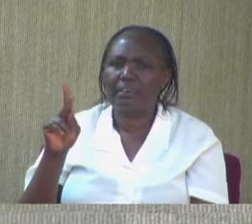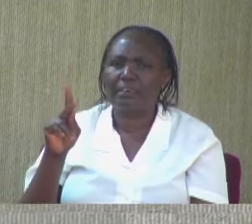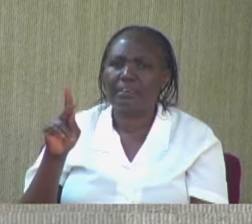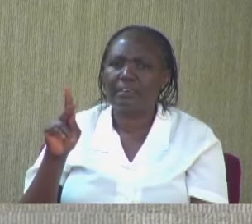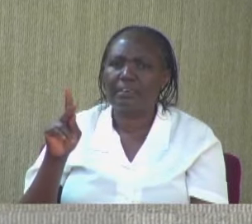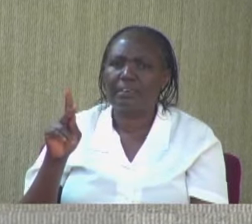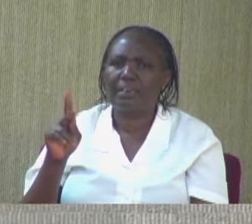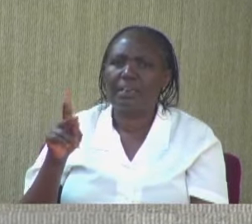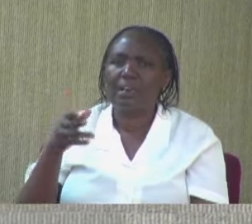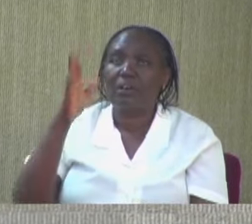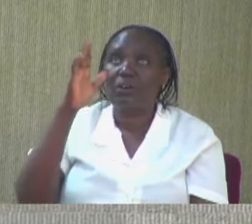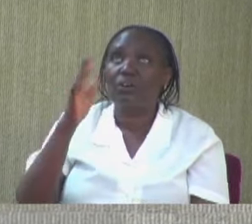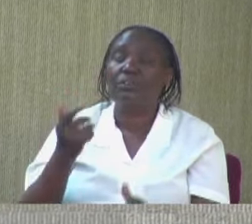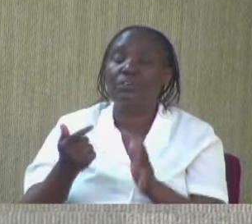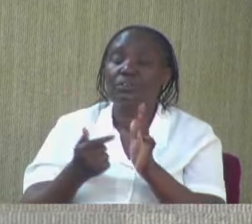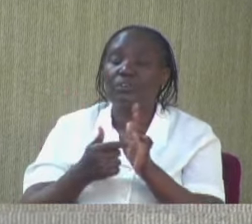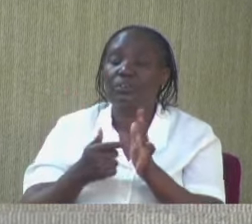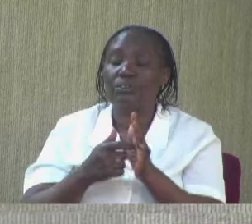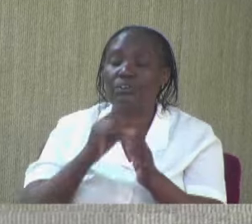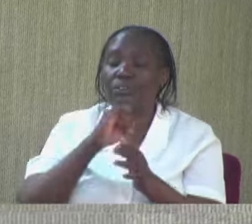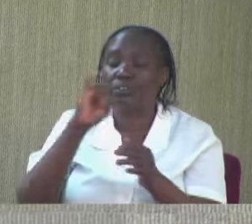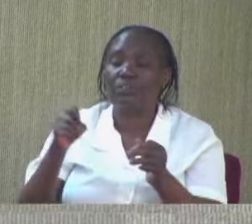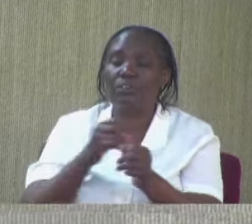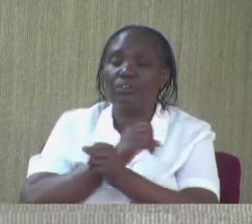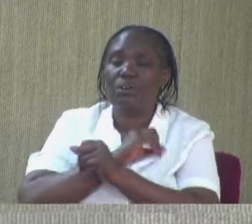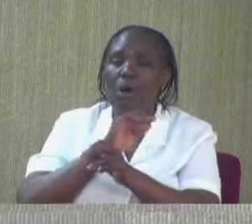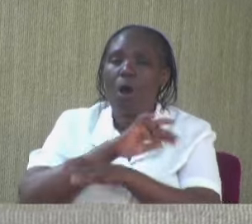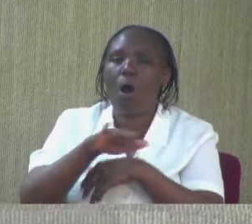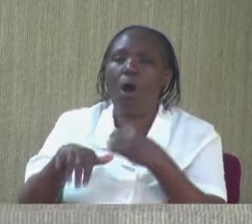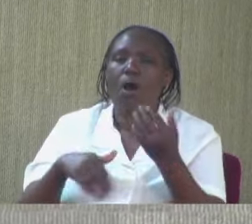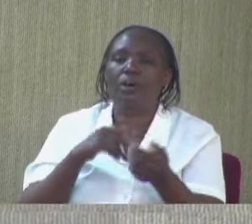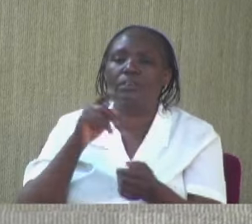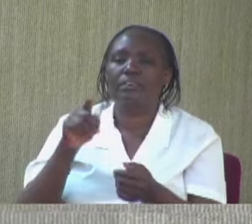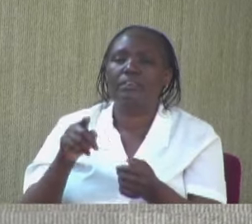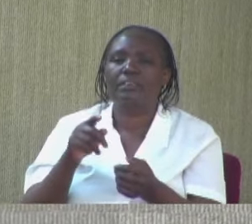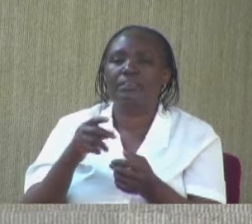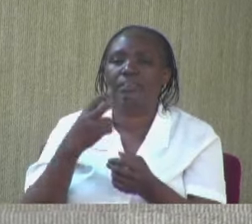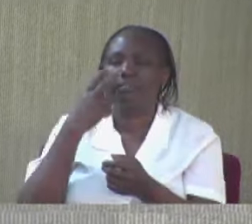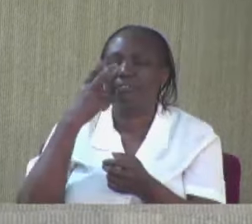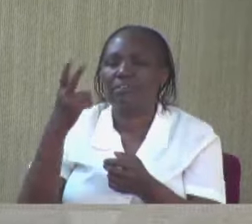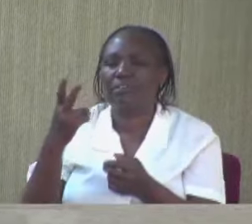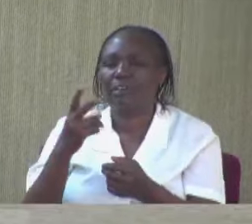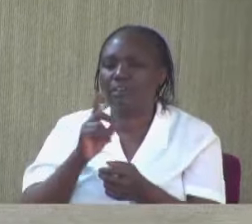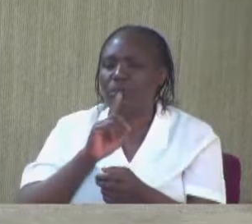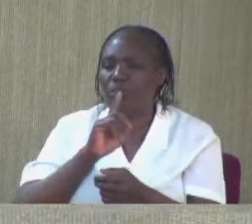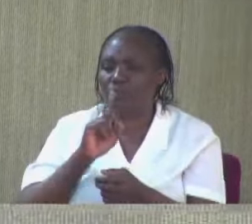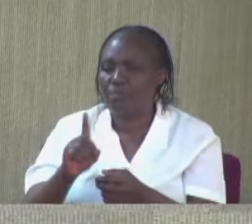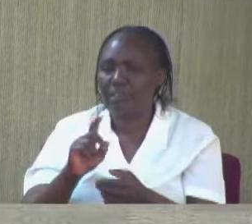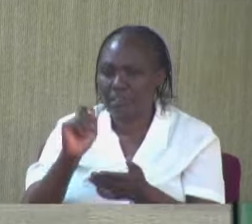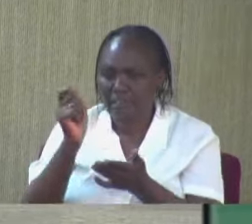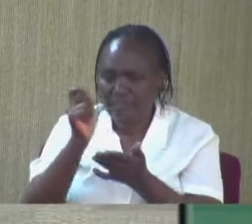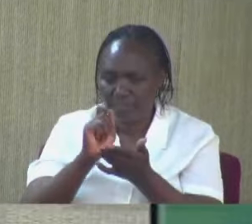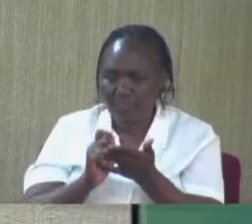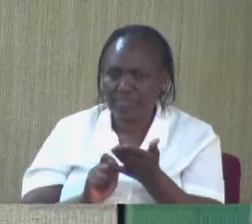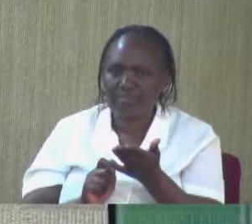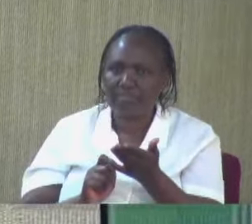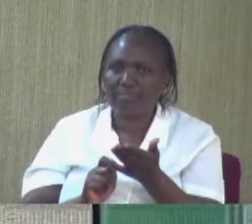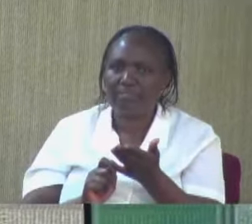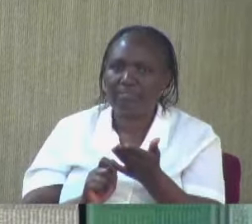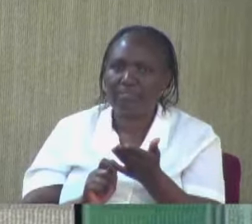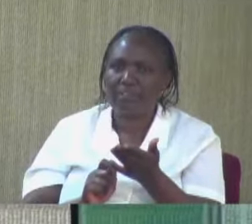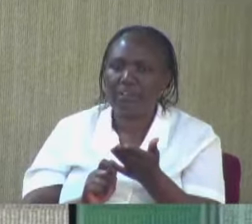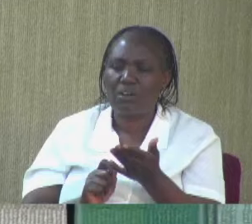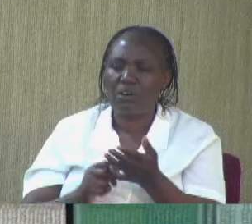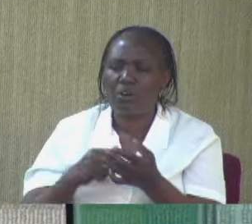these visions and everything, and she was commanded, write! Now, how many think English is a